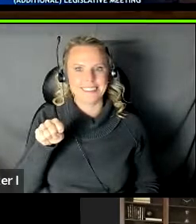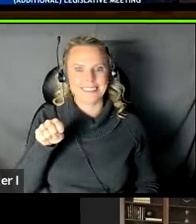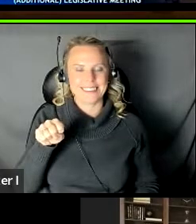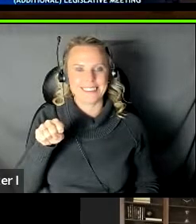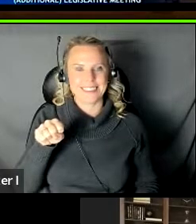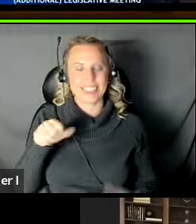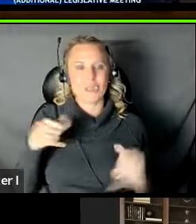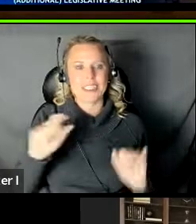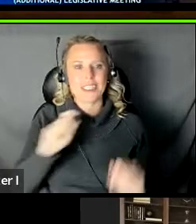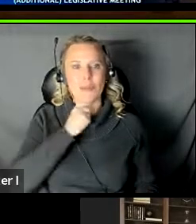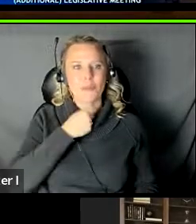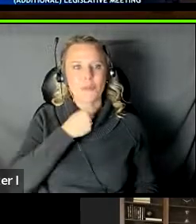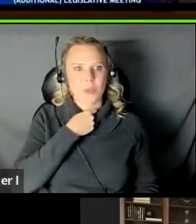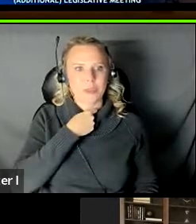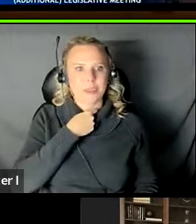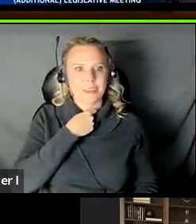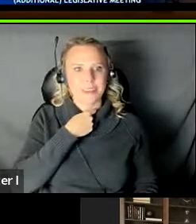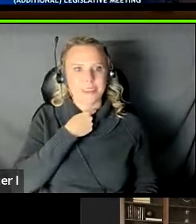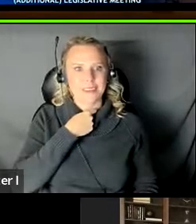You're still muted.